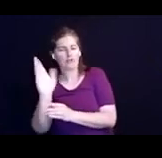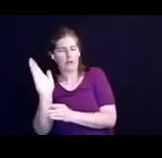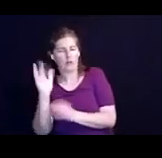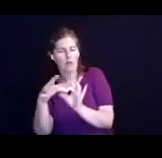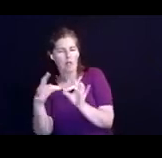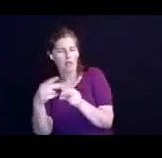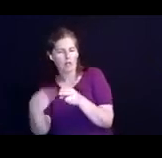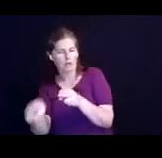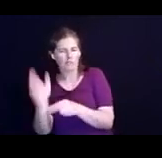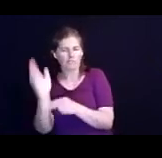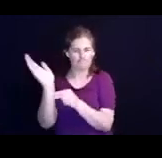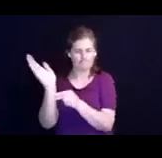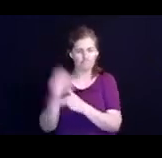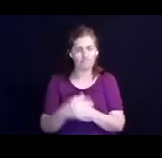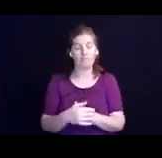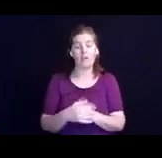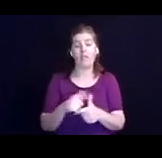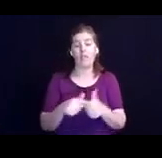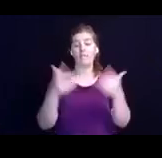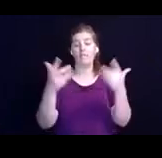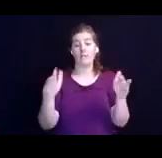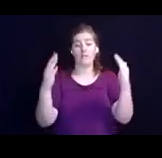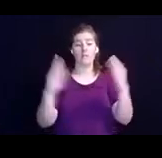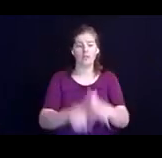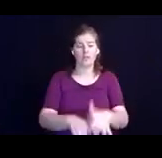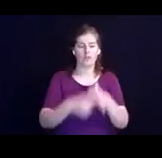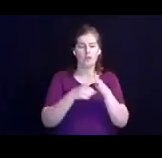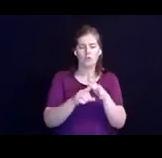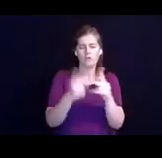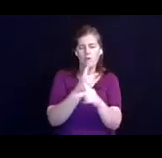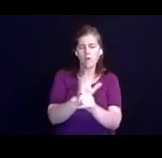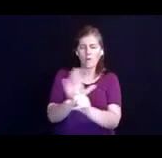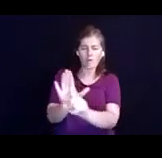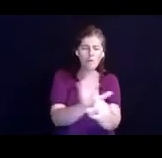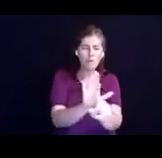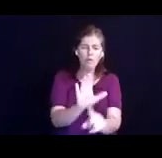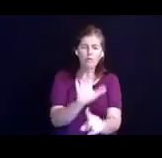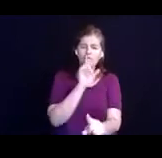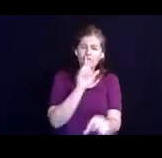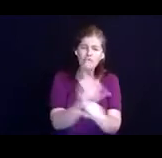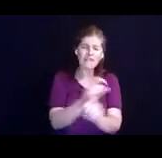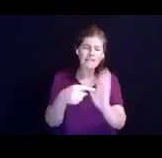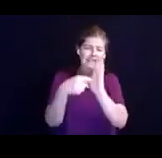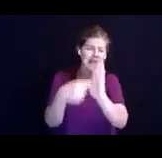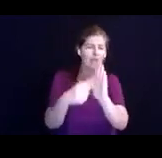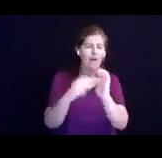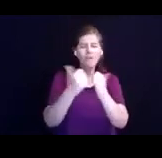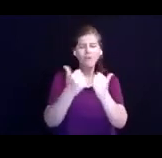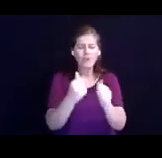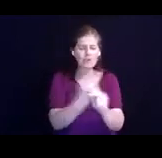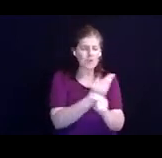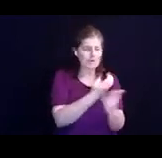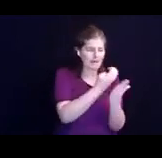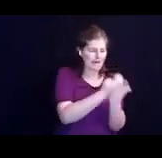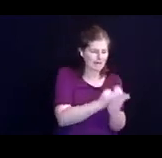And then we will start to work through your cases, your real practical examples of how you're trying to take that evidence